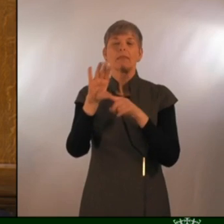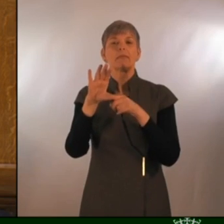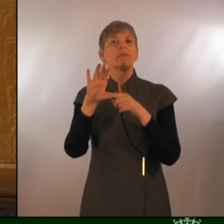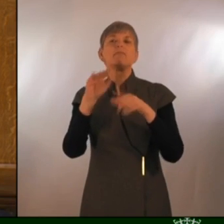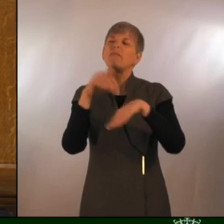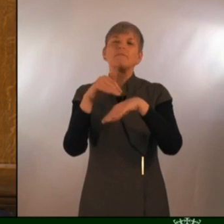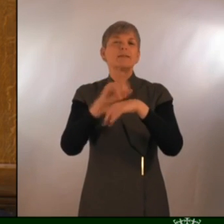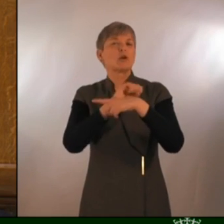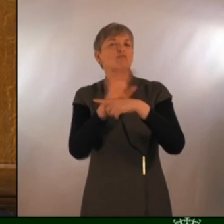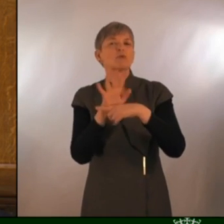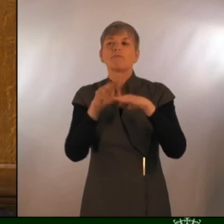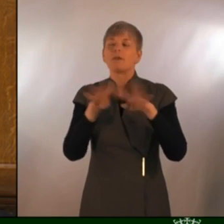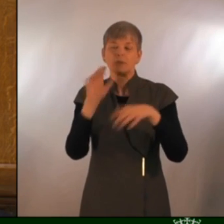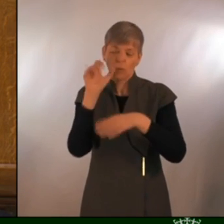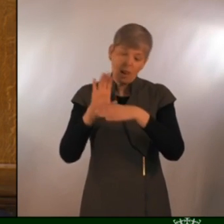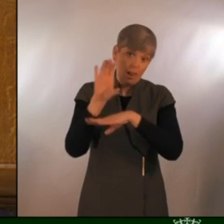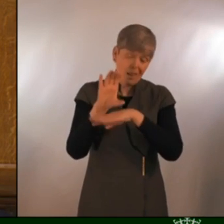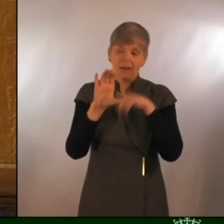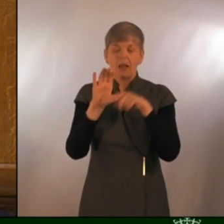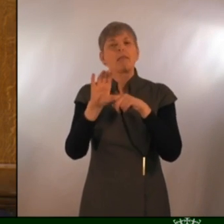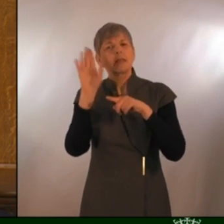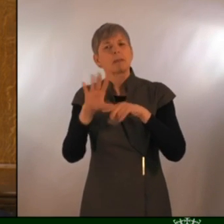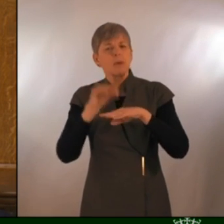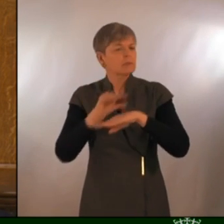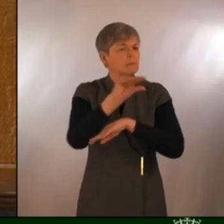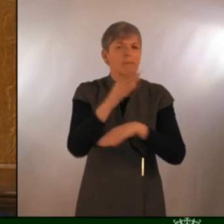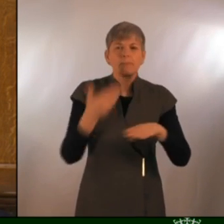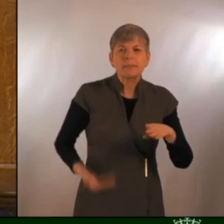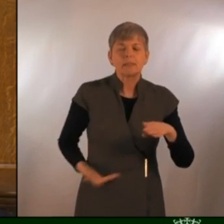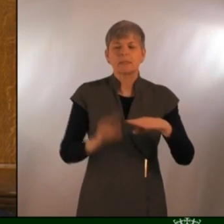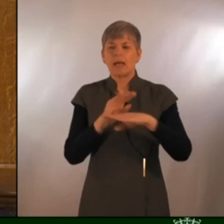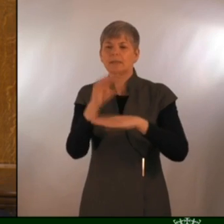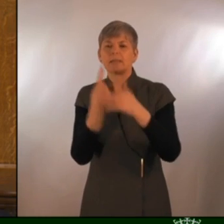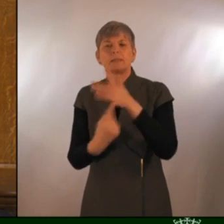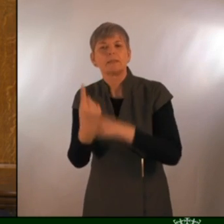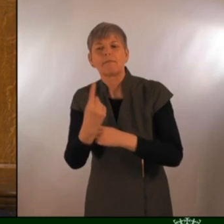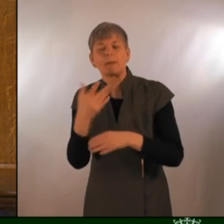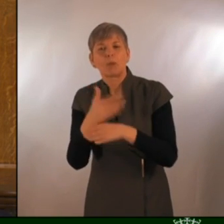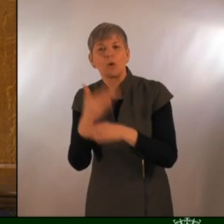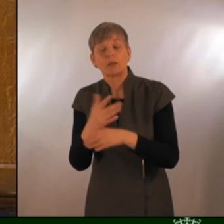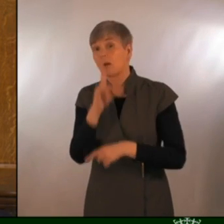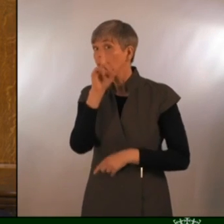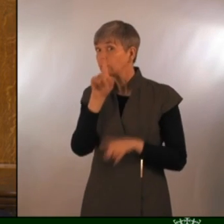by coronavirus. But the banks must fulfil their responsibilities